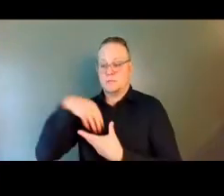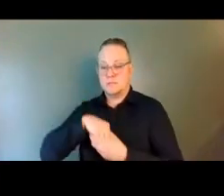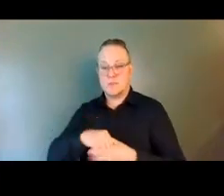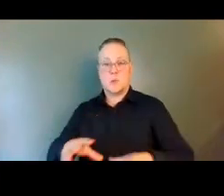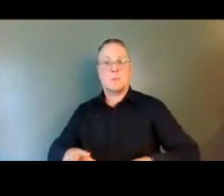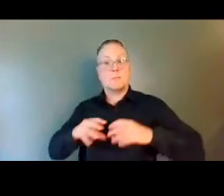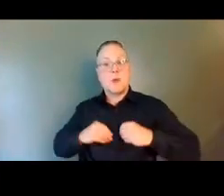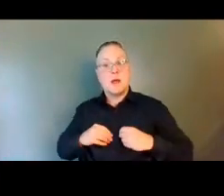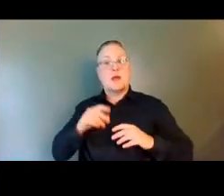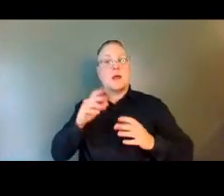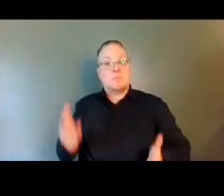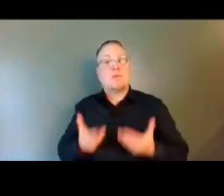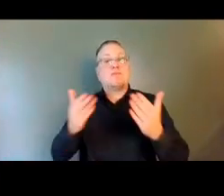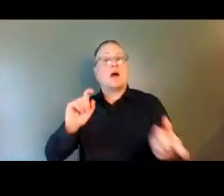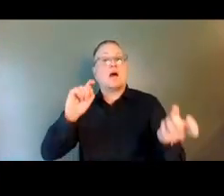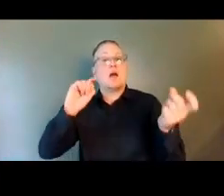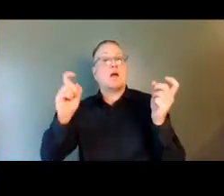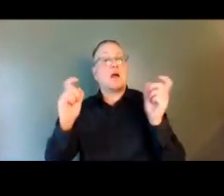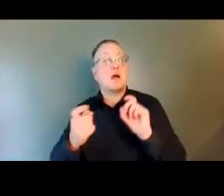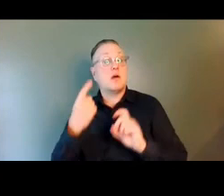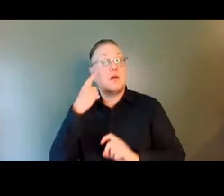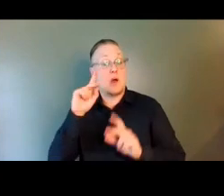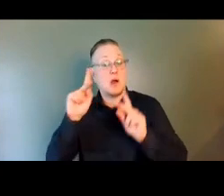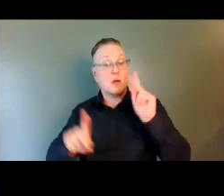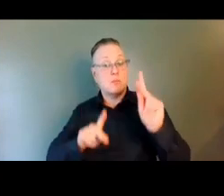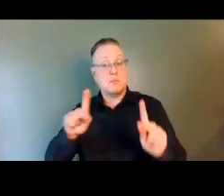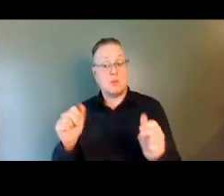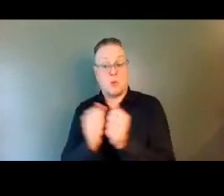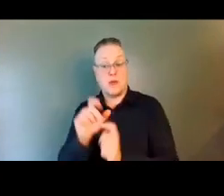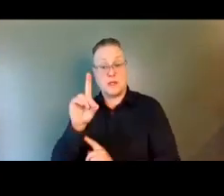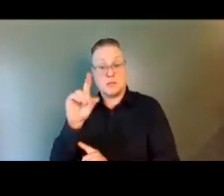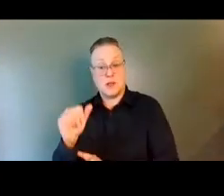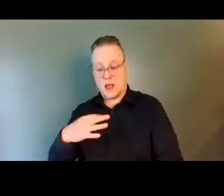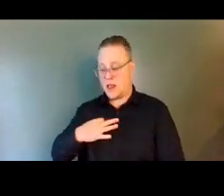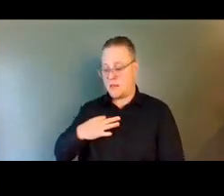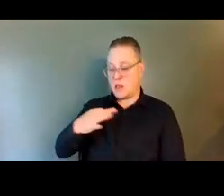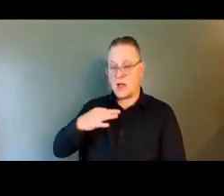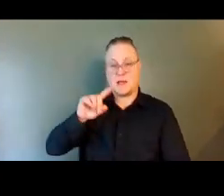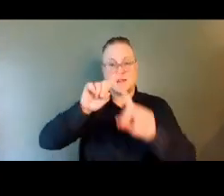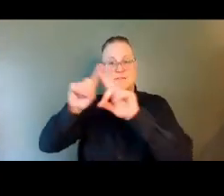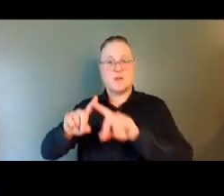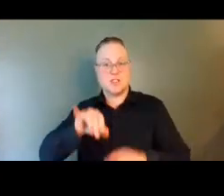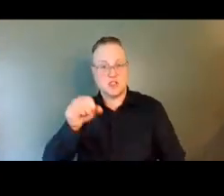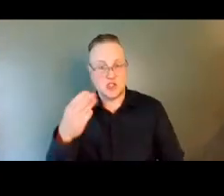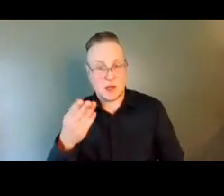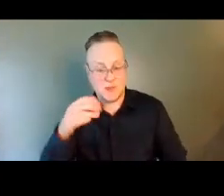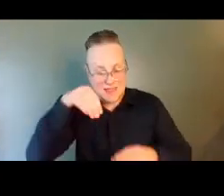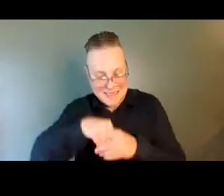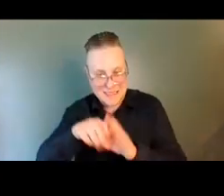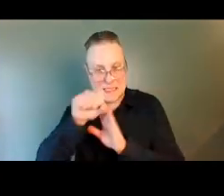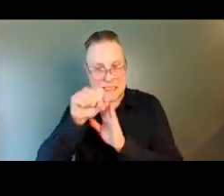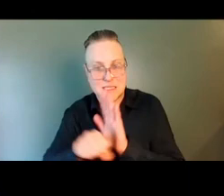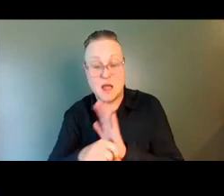people applying to different jobs that are available within the state. One of those programs is Connect